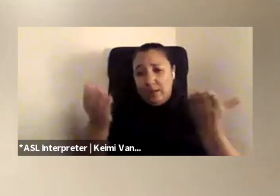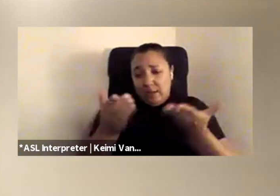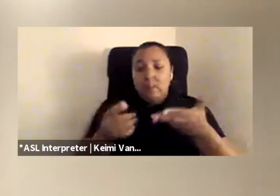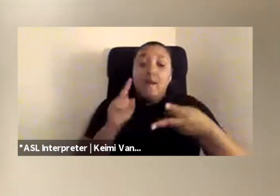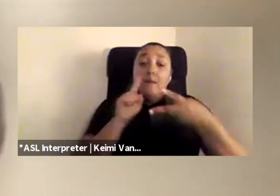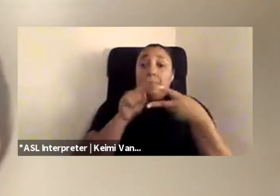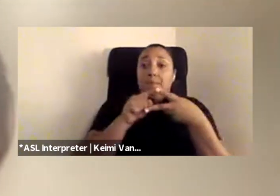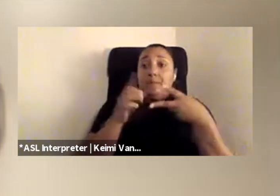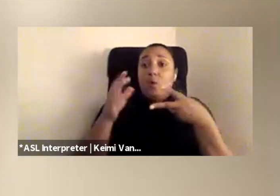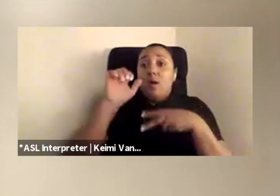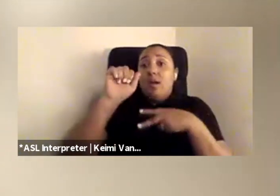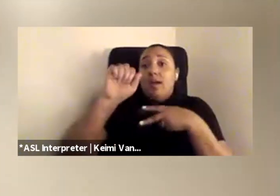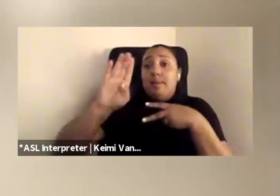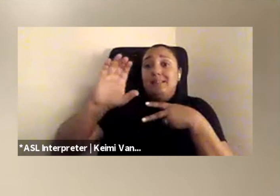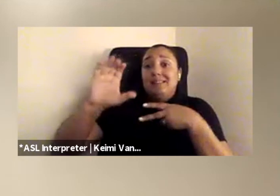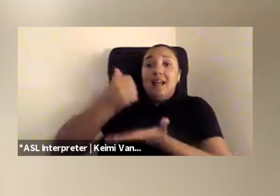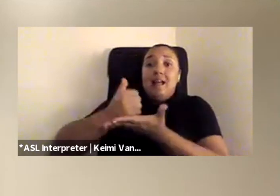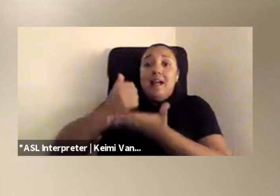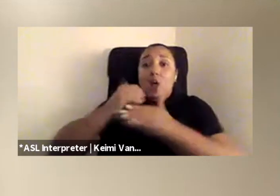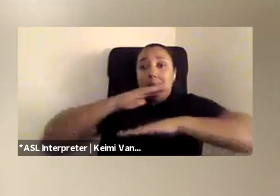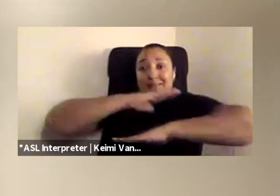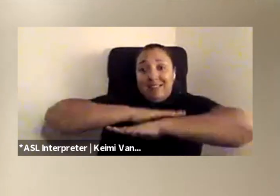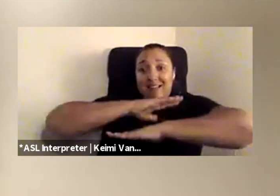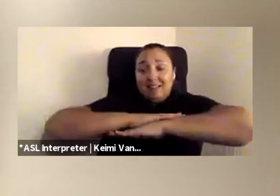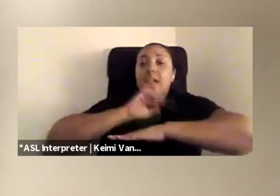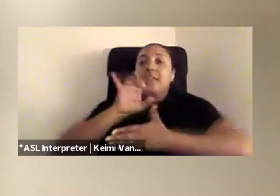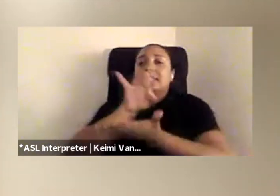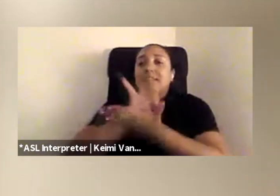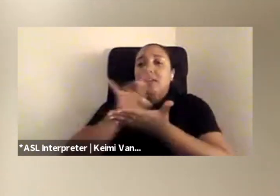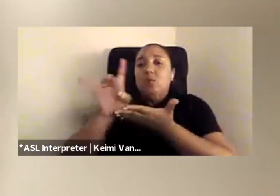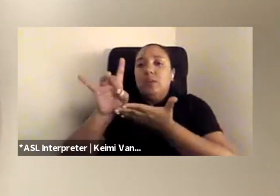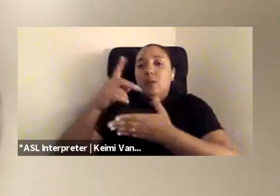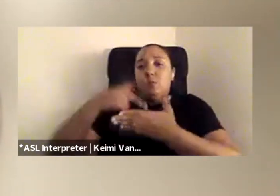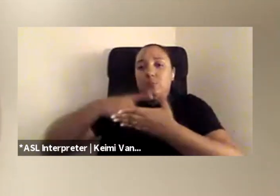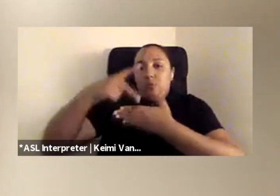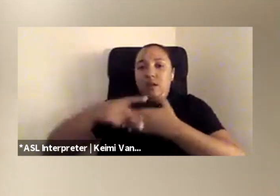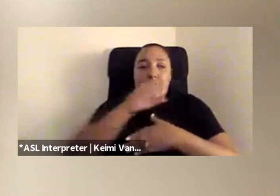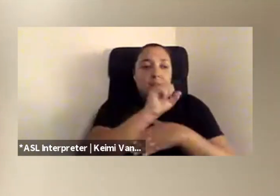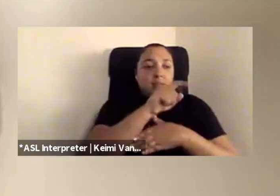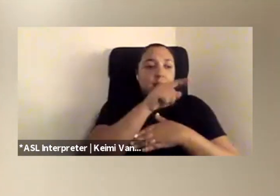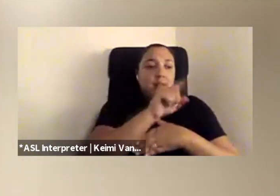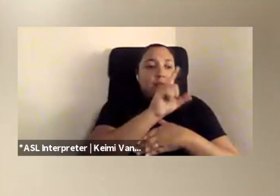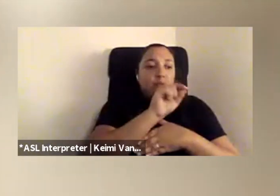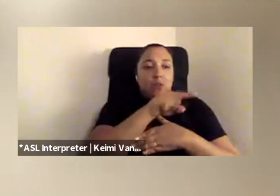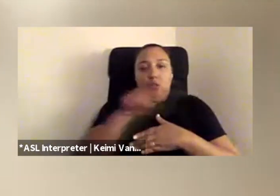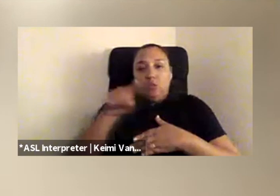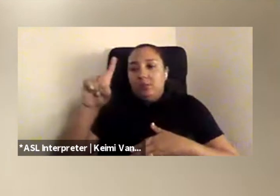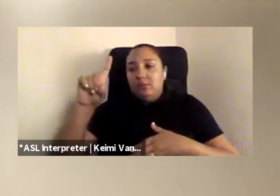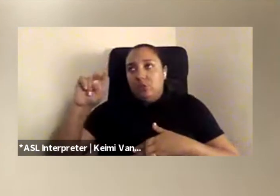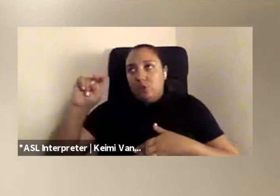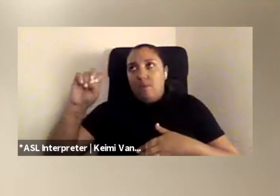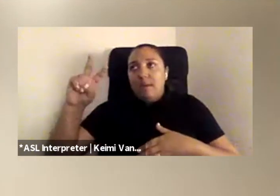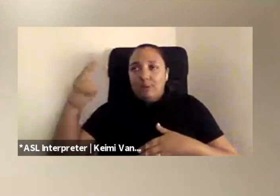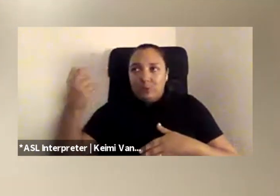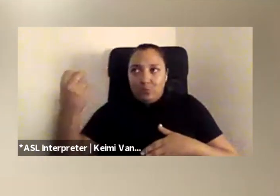is the ABC Help Desk. The Help Desk is an 8-week-long program from September 20th to November 12th. So we're coming